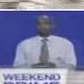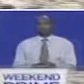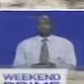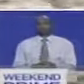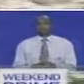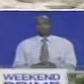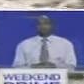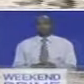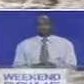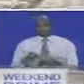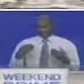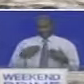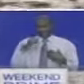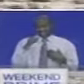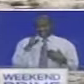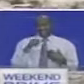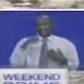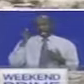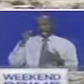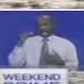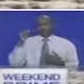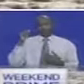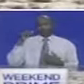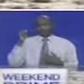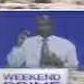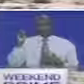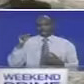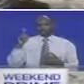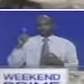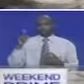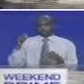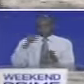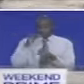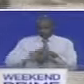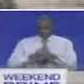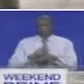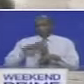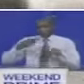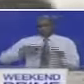The drive to Alansaru School is quite literally rocky.